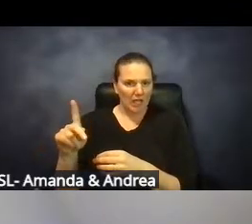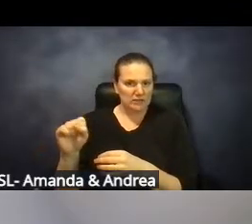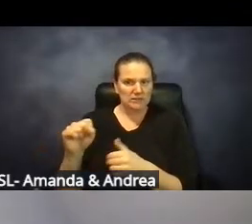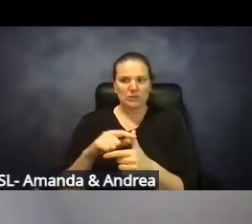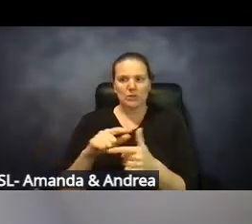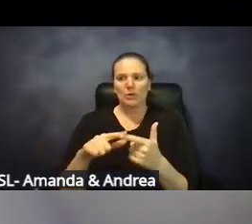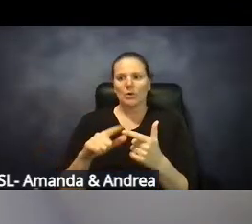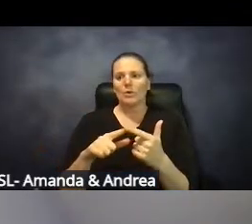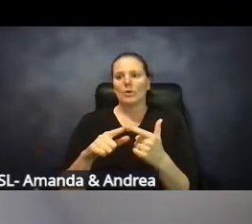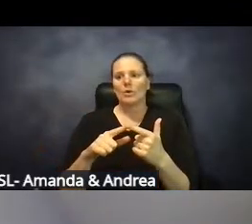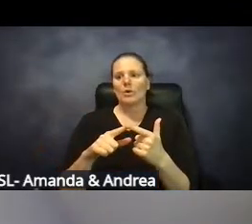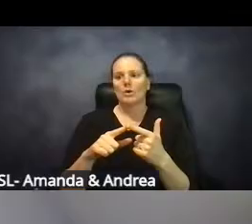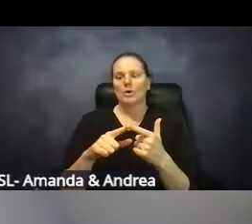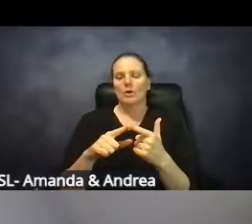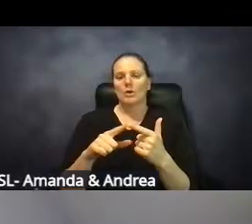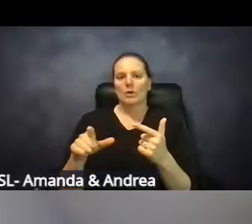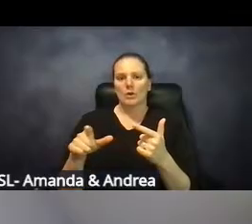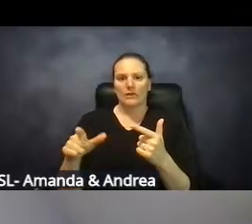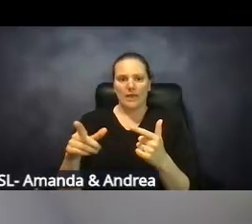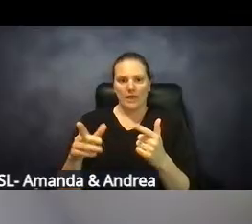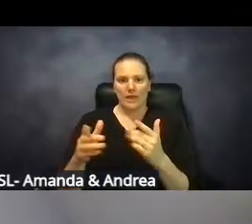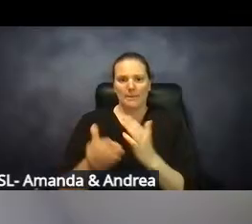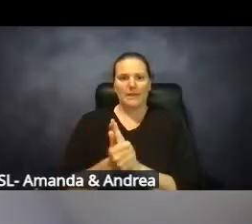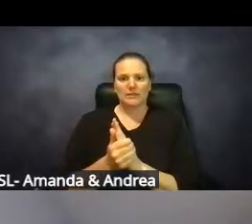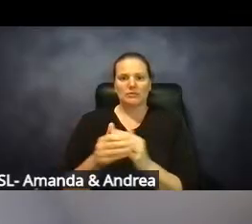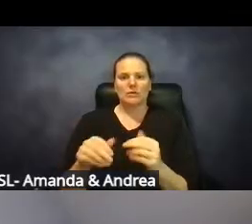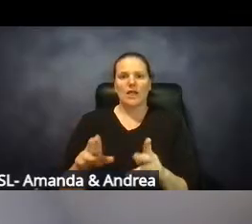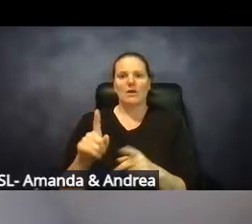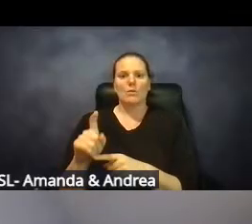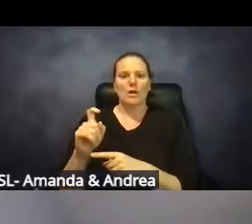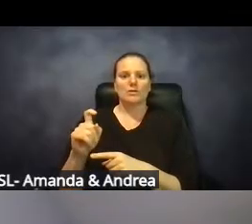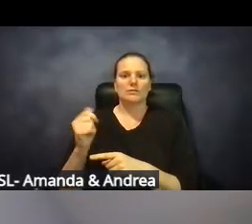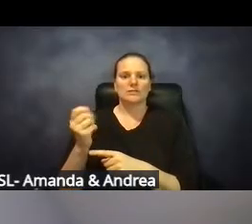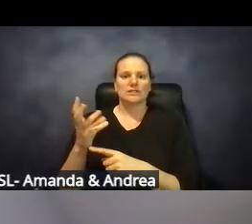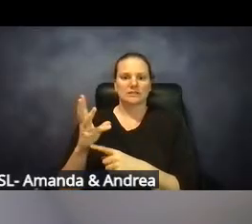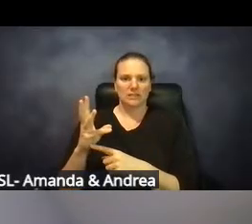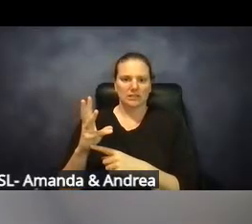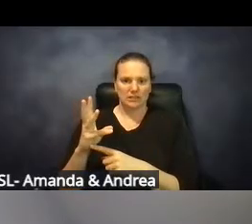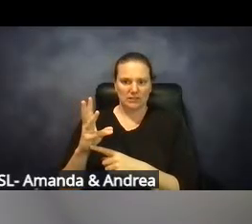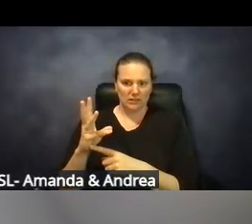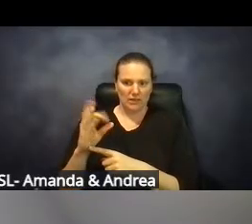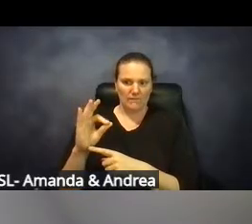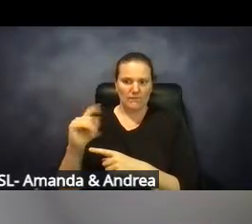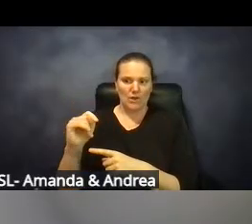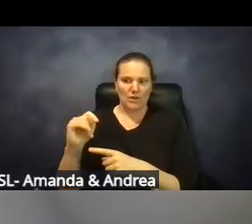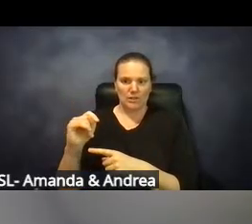it to allow a 116-foot fixed span.